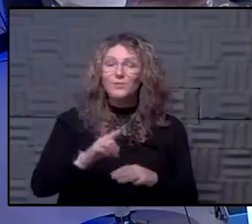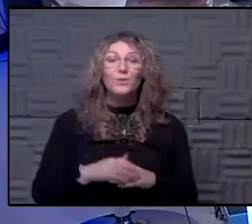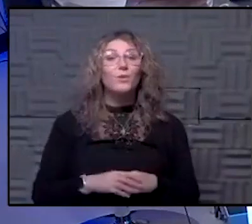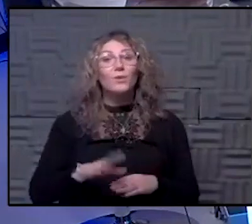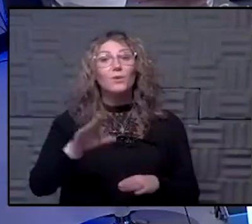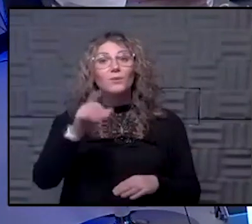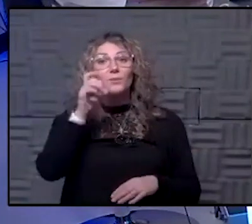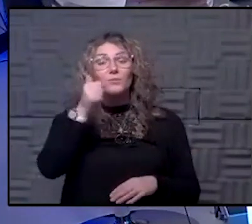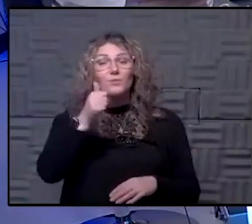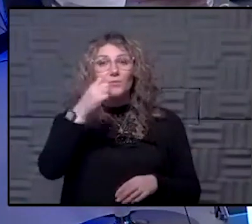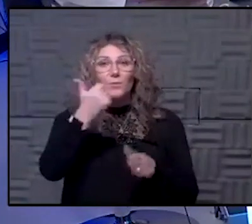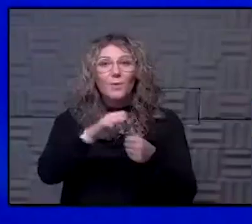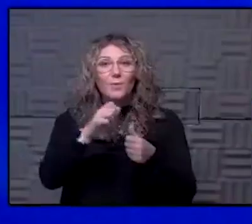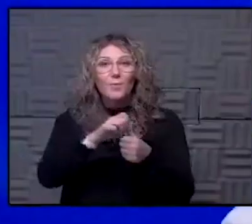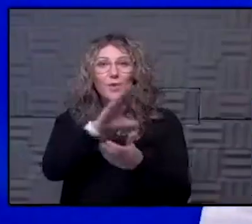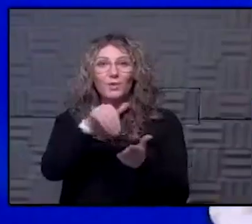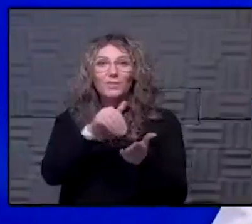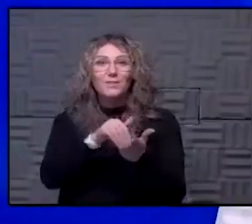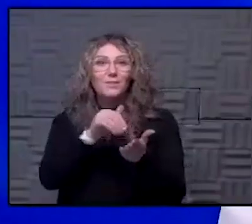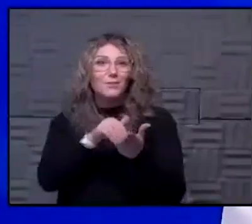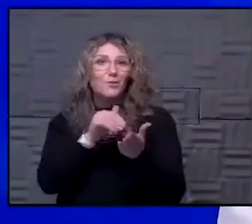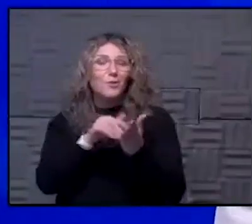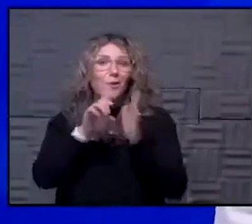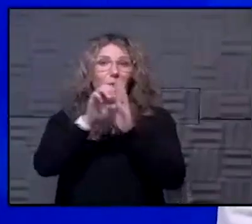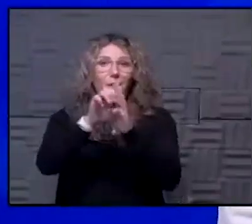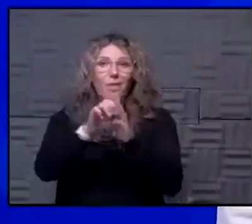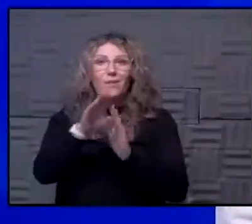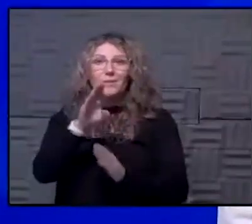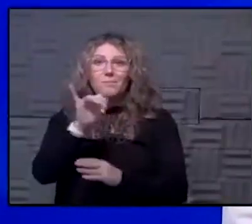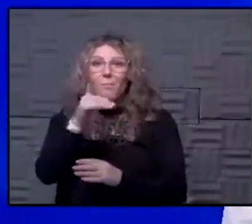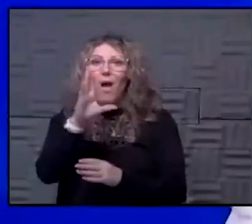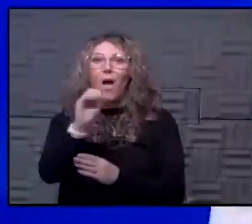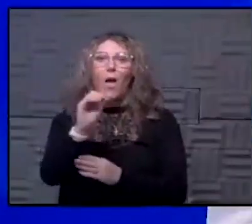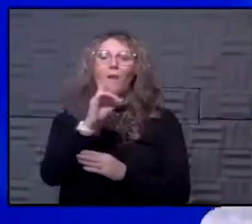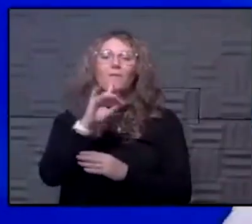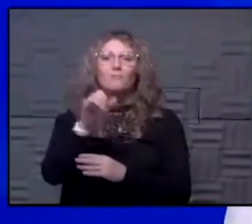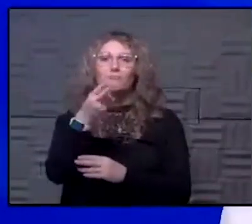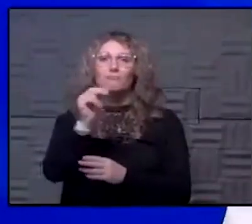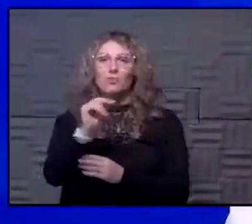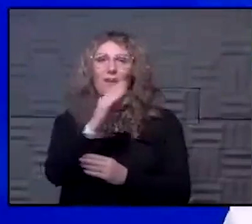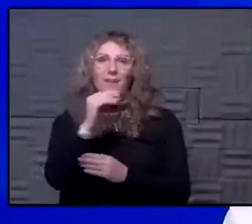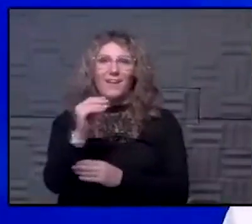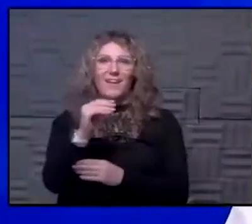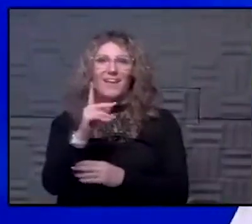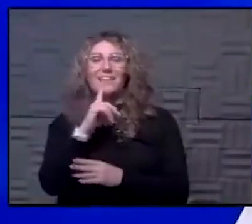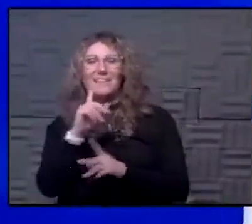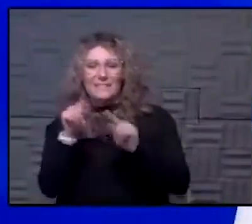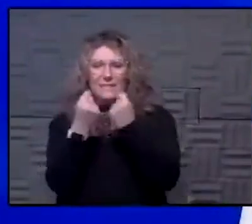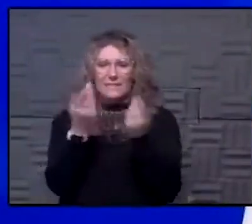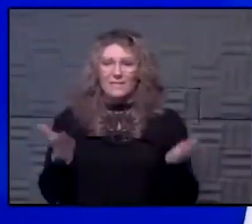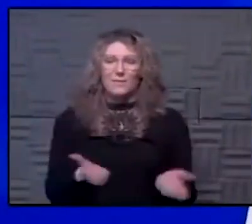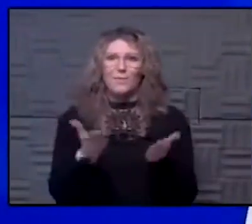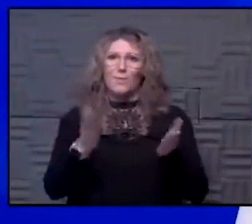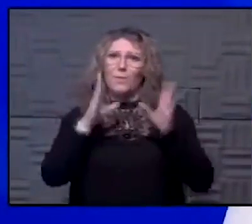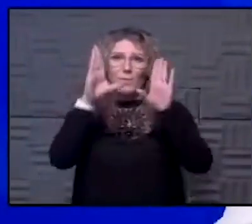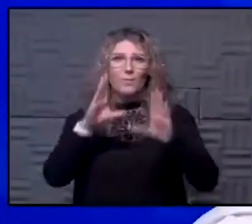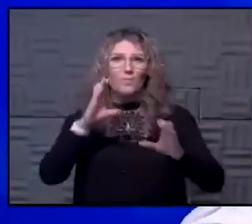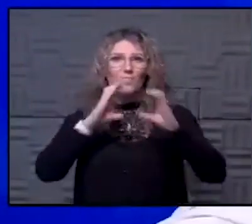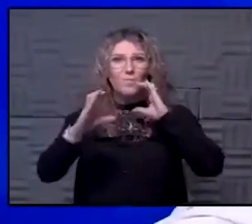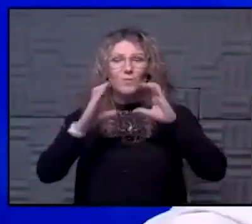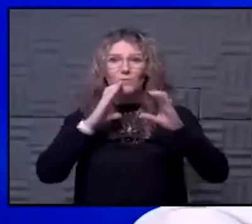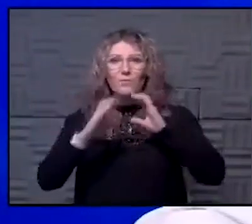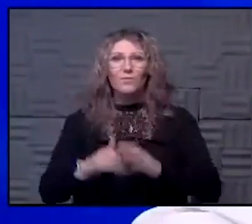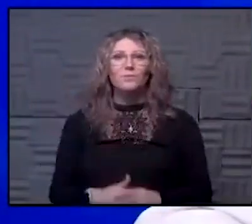Hey, tomorrow, don't remember, we have the Center for Practical Bioethics and John Rozelle and team here. I think that's going to be a great